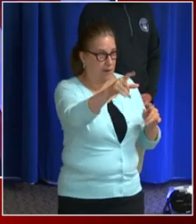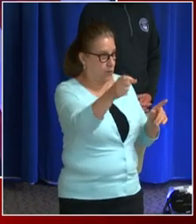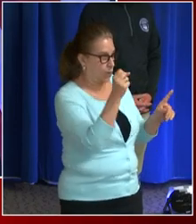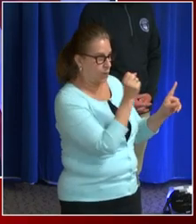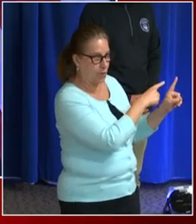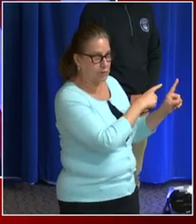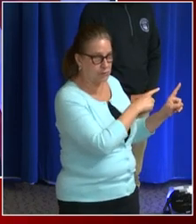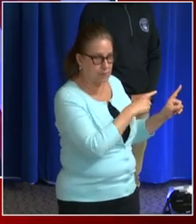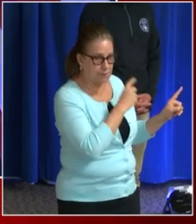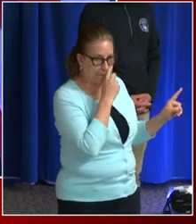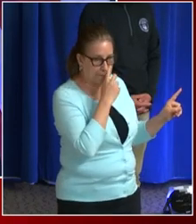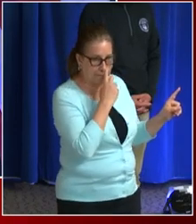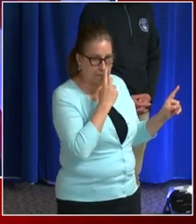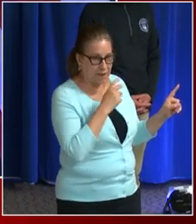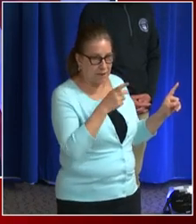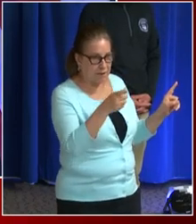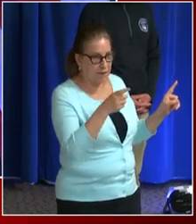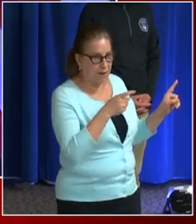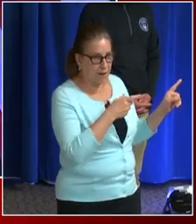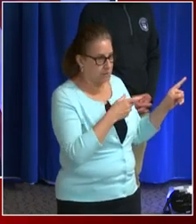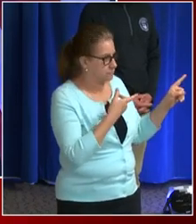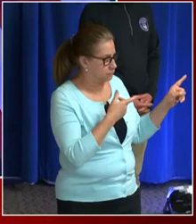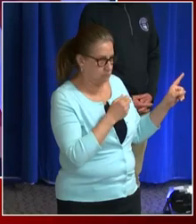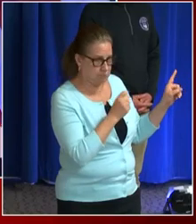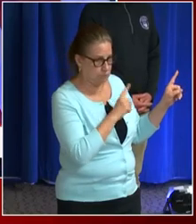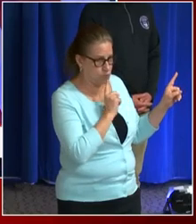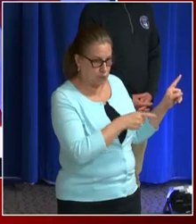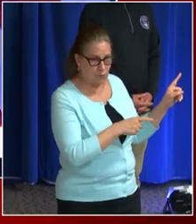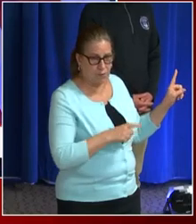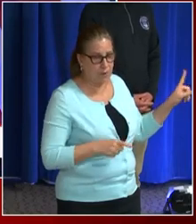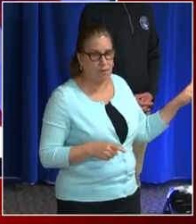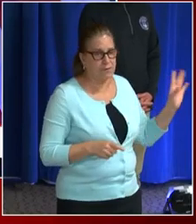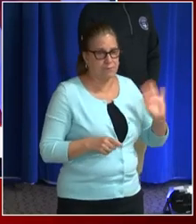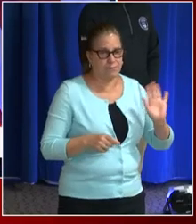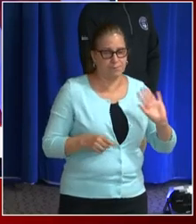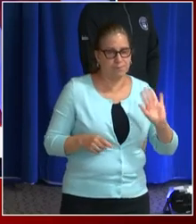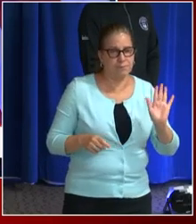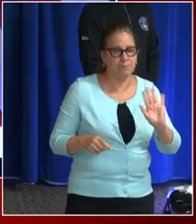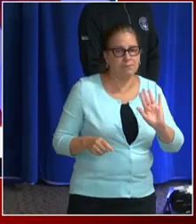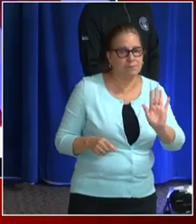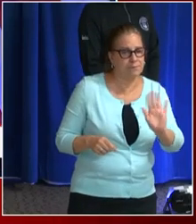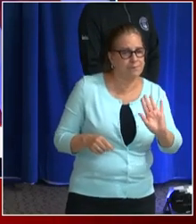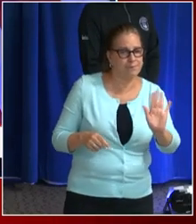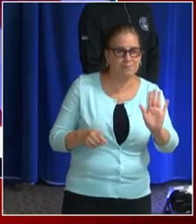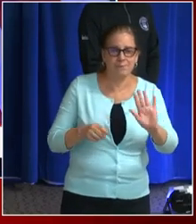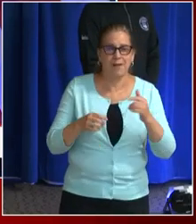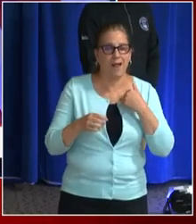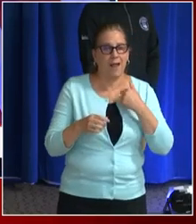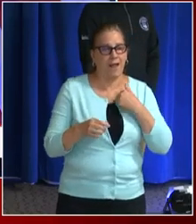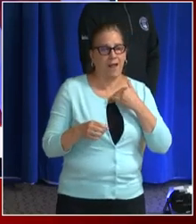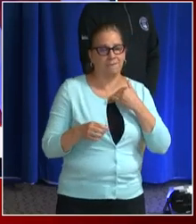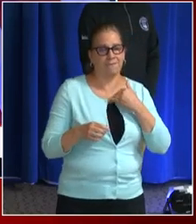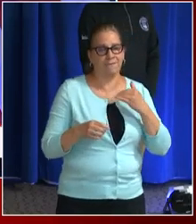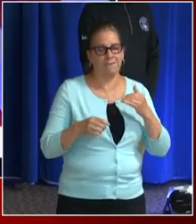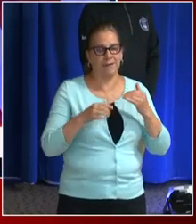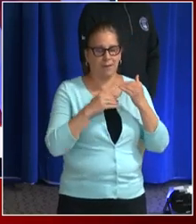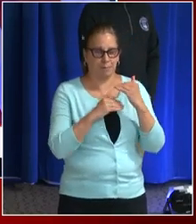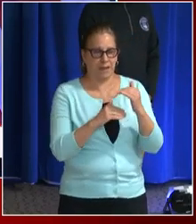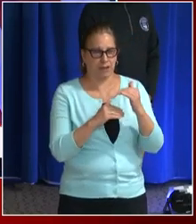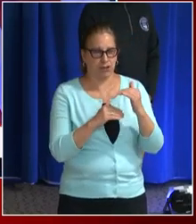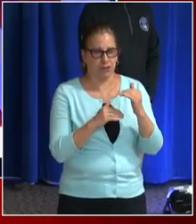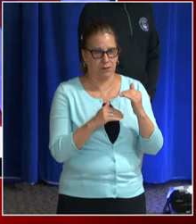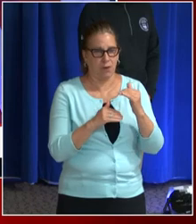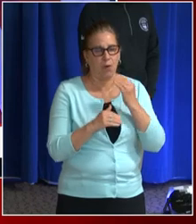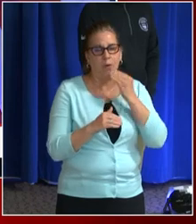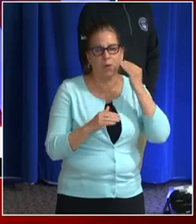essentially. want that to happen. I would regard that as an affront to even our limited home rule and the safety of the